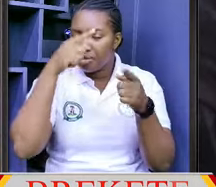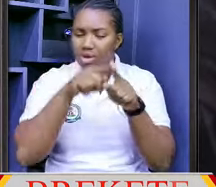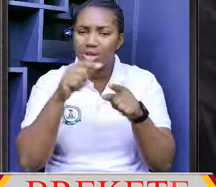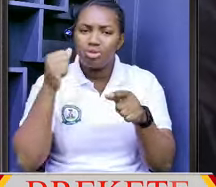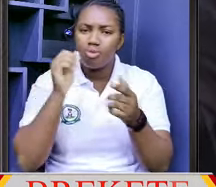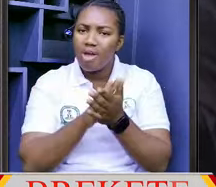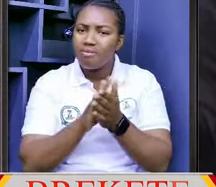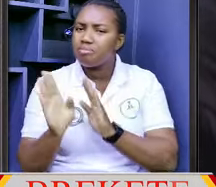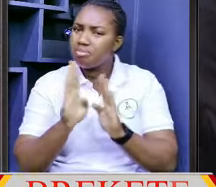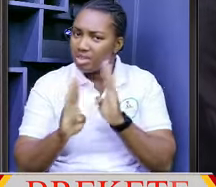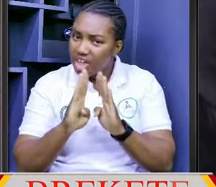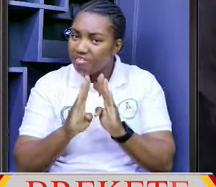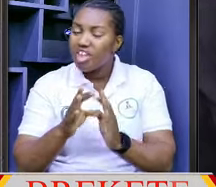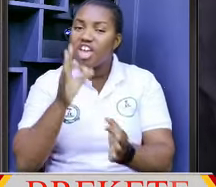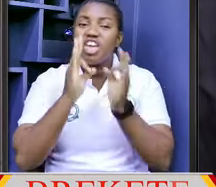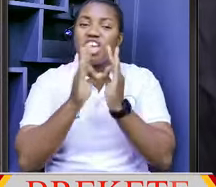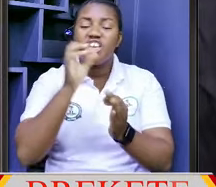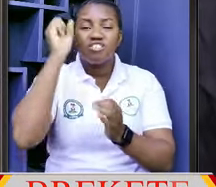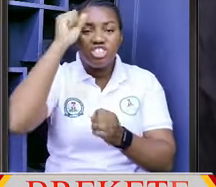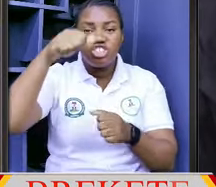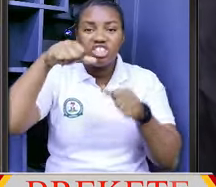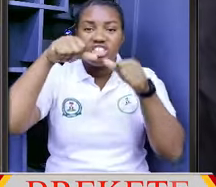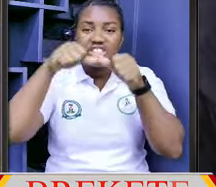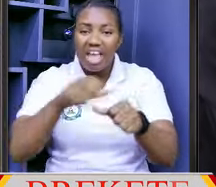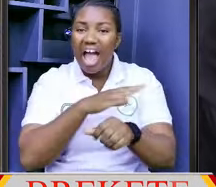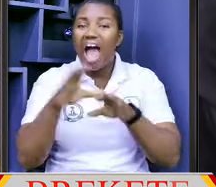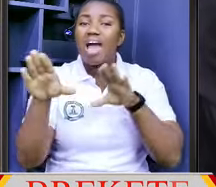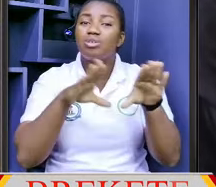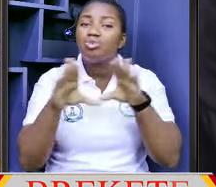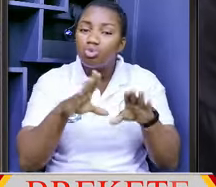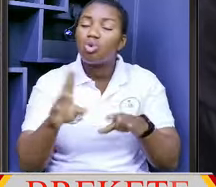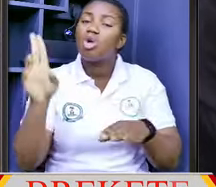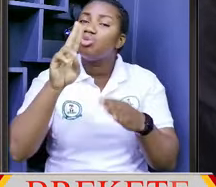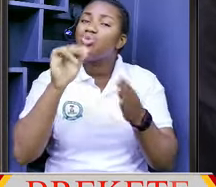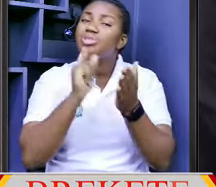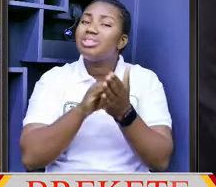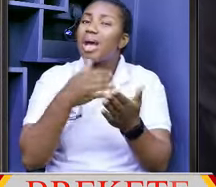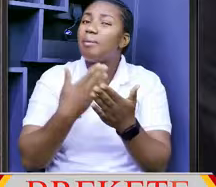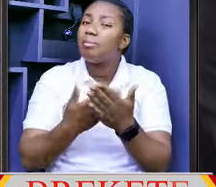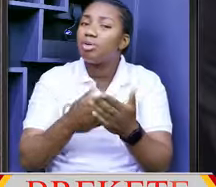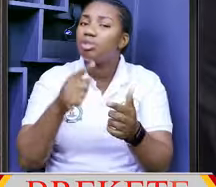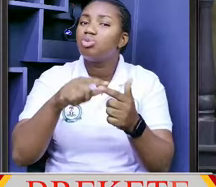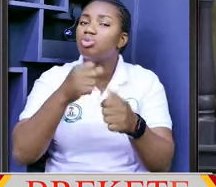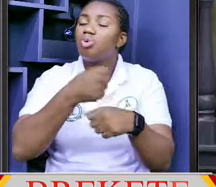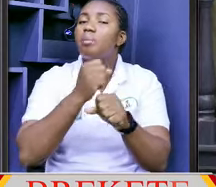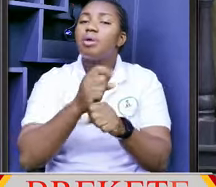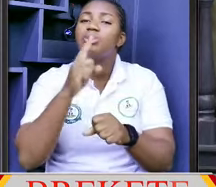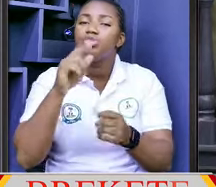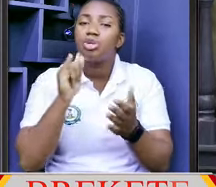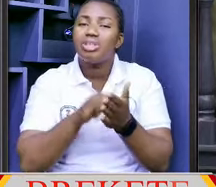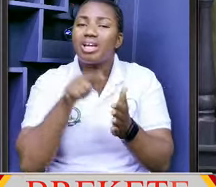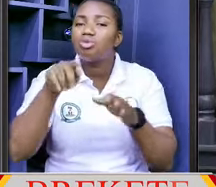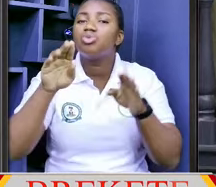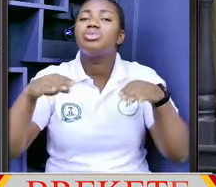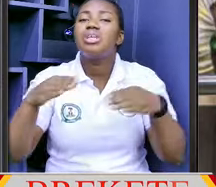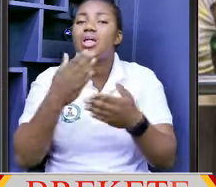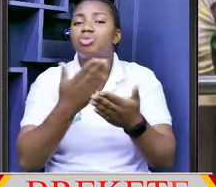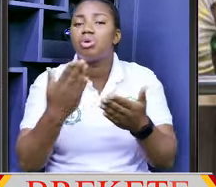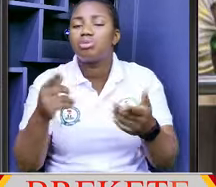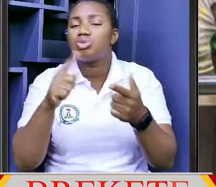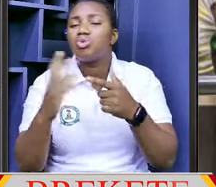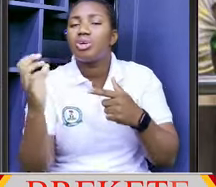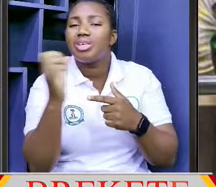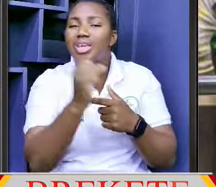that he stay and do as I told him, say, use that money and make sure that you sell something you so you can be able to